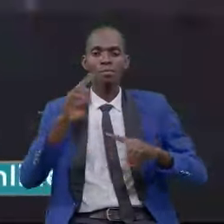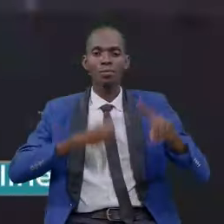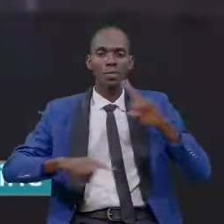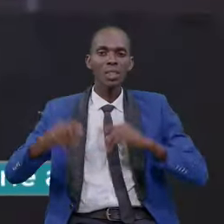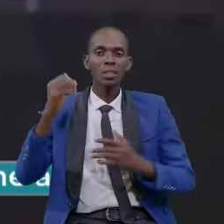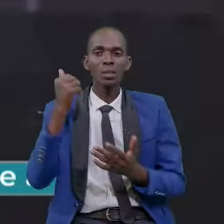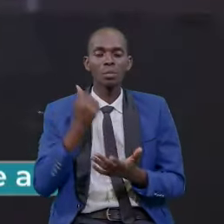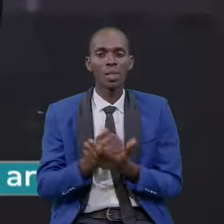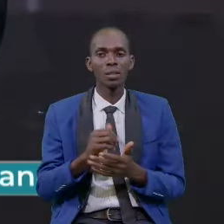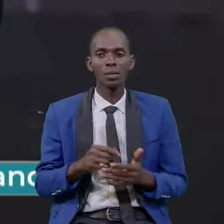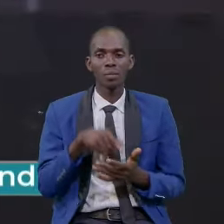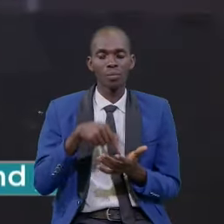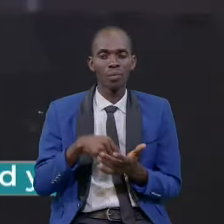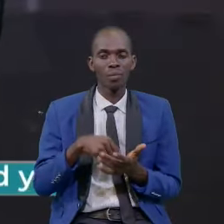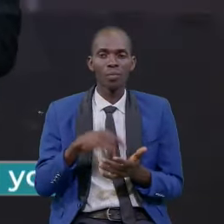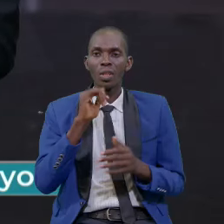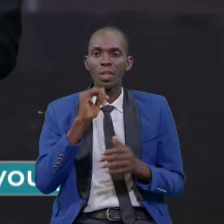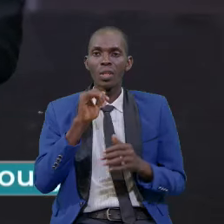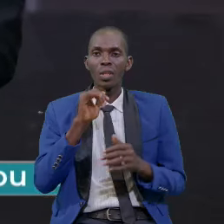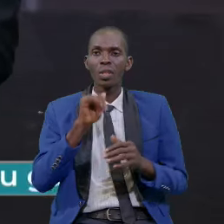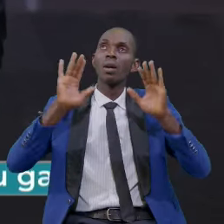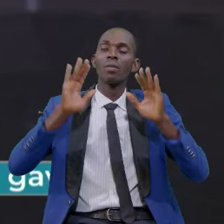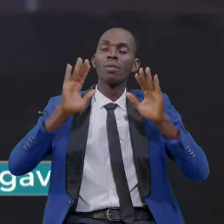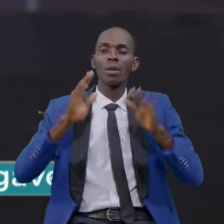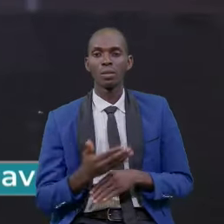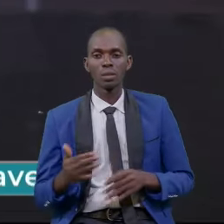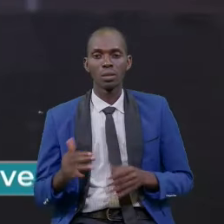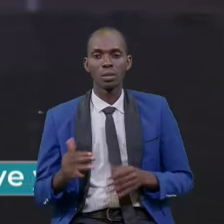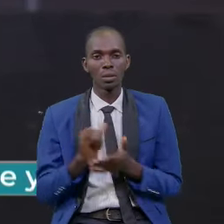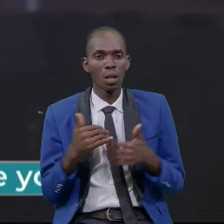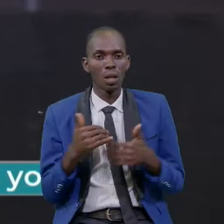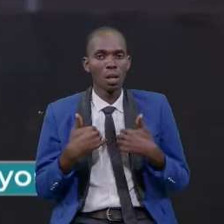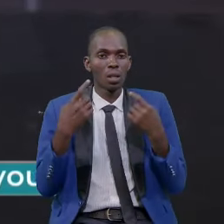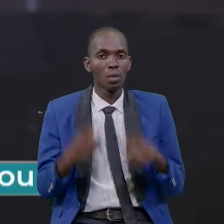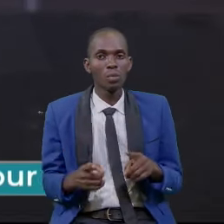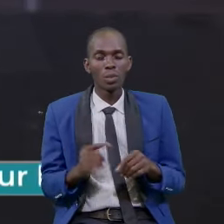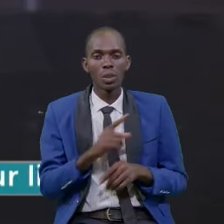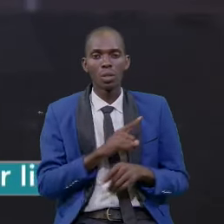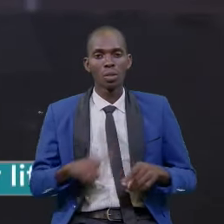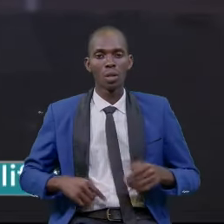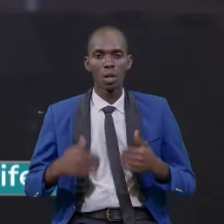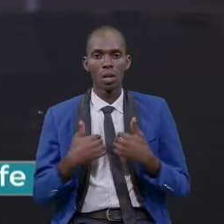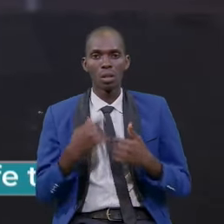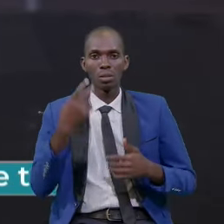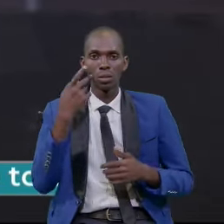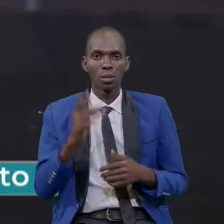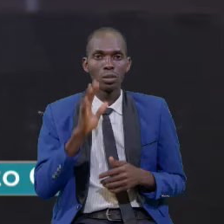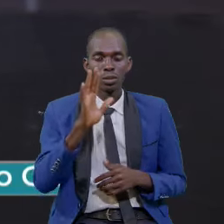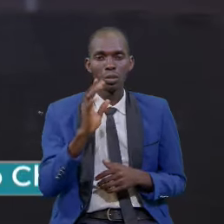This is a wonderful thing that has happened, that the Lord has seen your faith and forgiven your